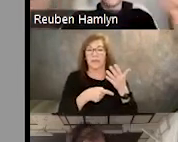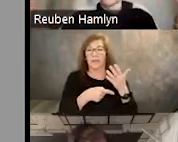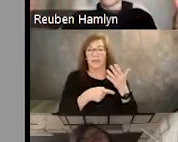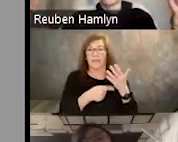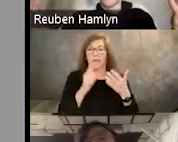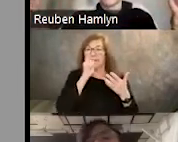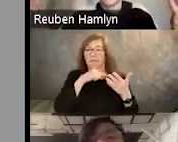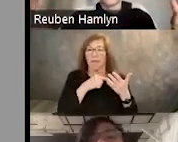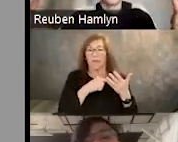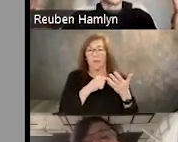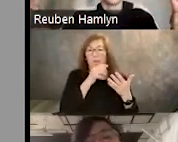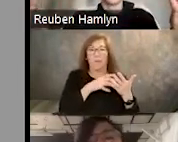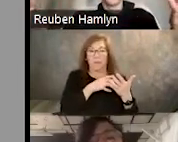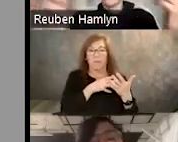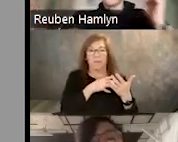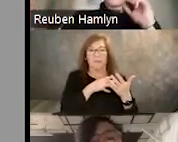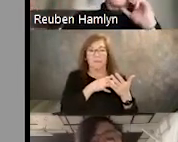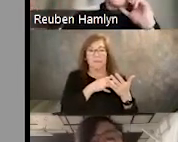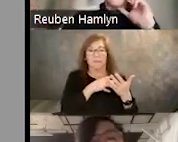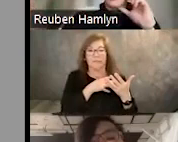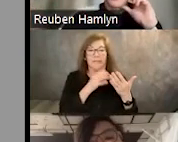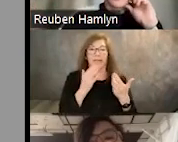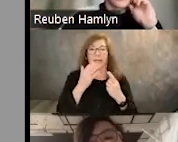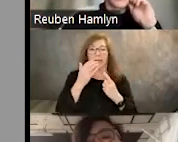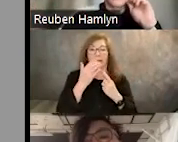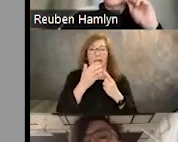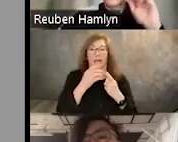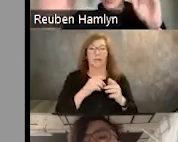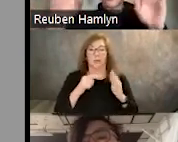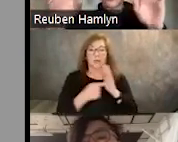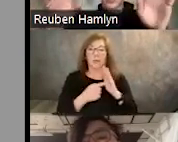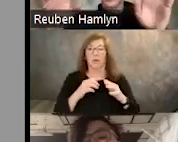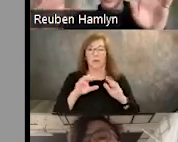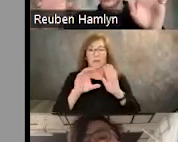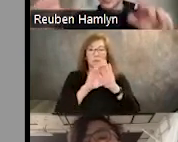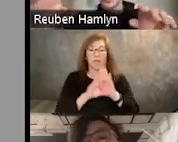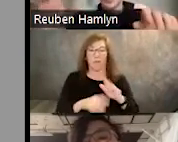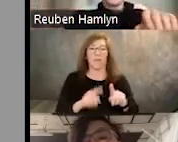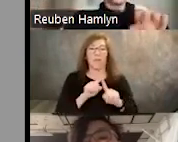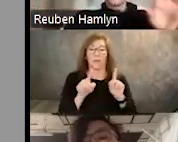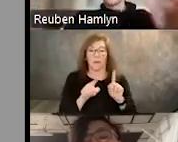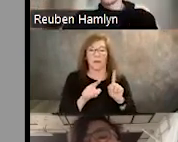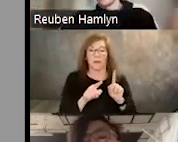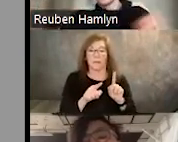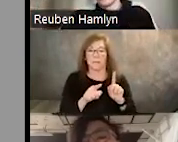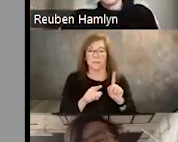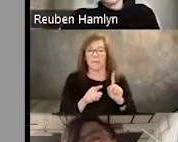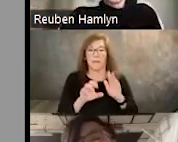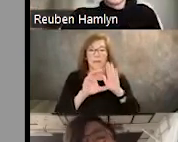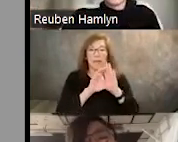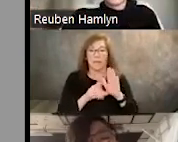the hundreds of women who were targeted on these forums. And so this image was doctored. We didn't create the image with, I mean, what you can see